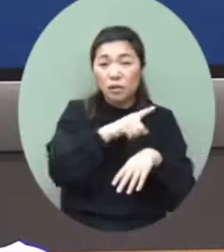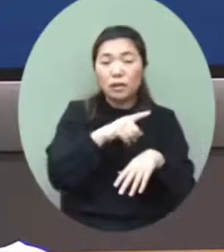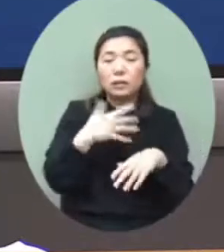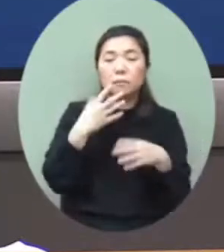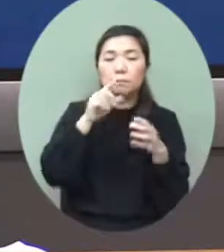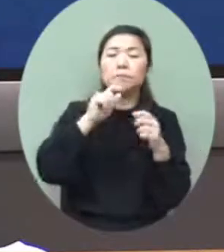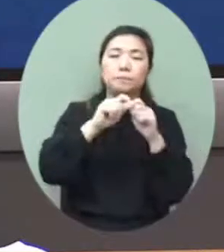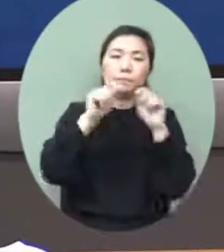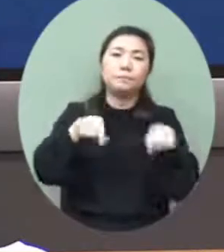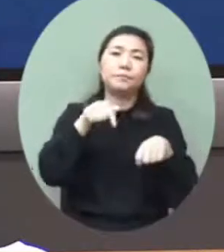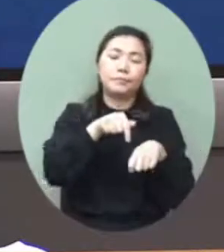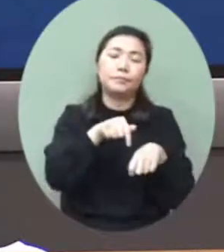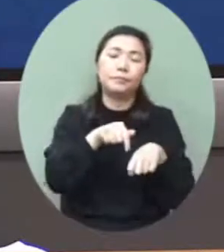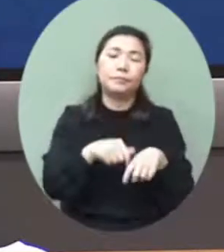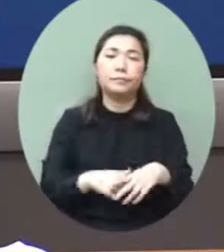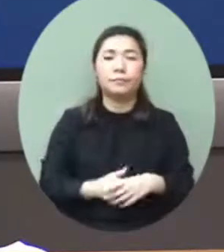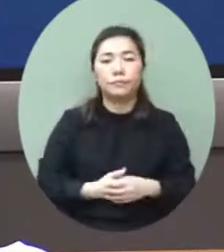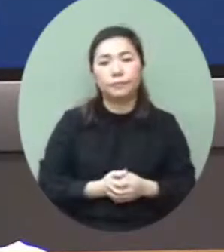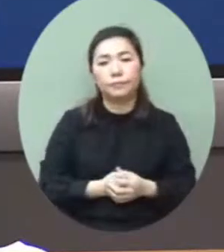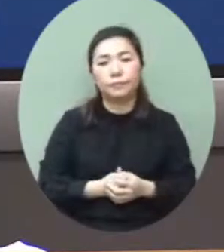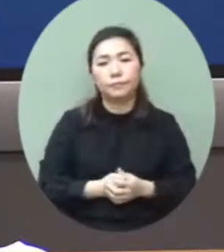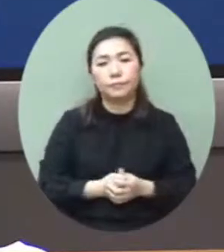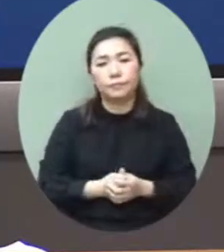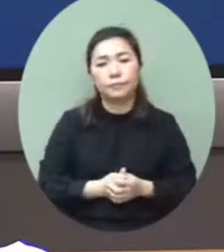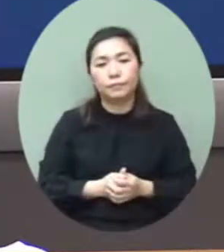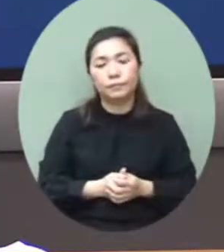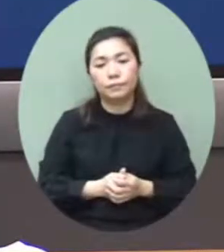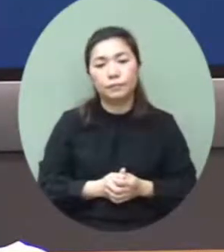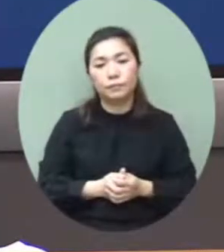why now is a critical